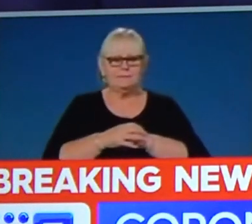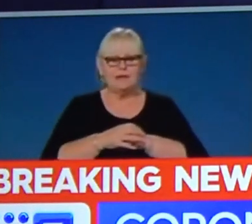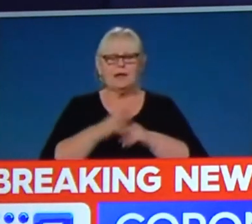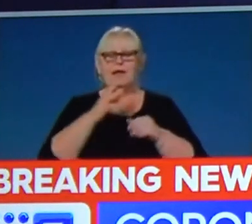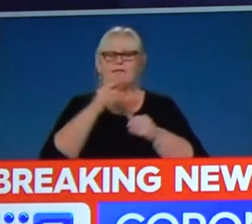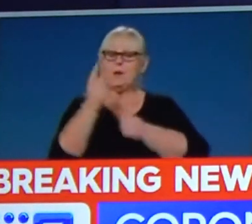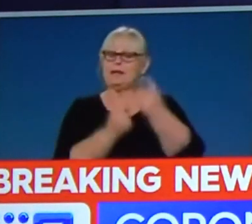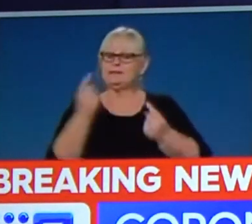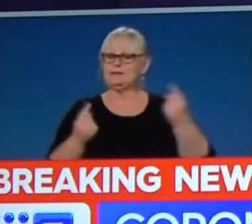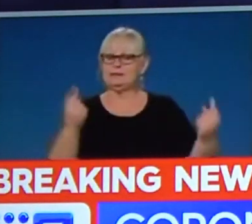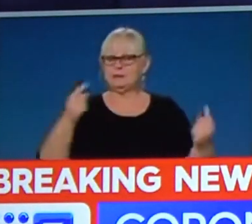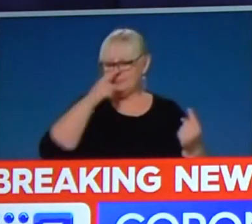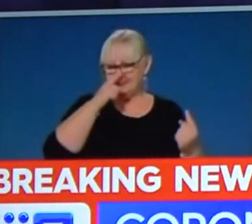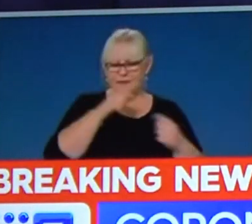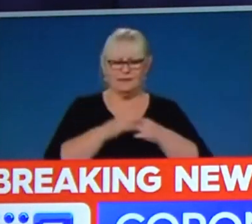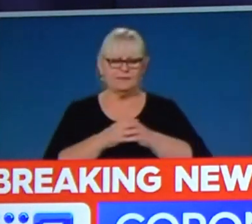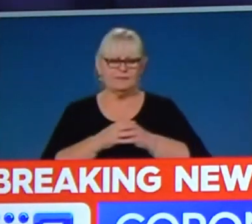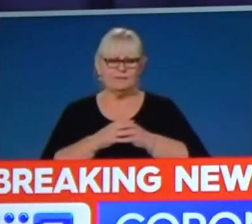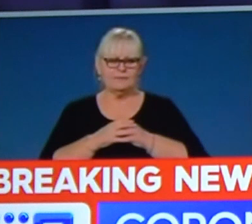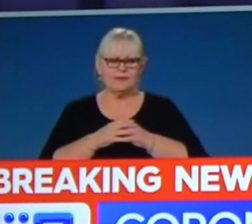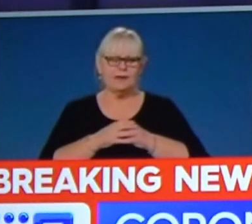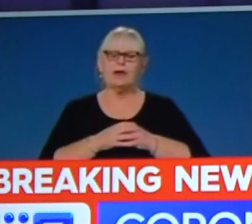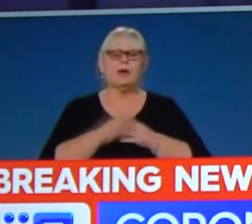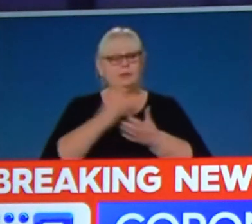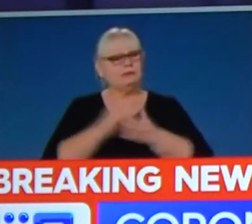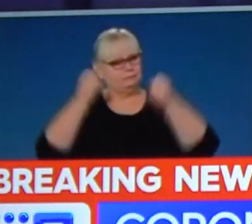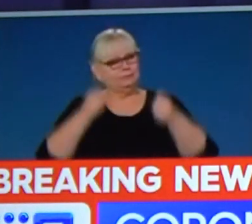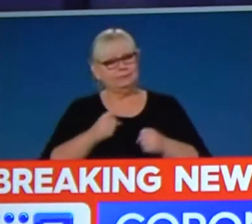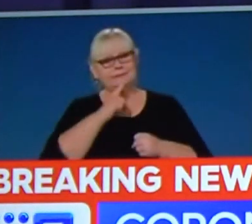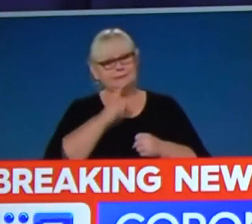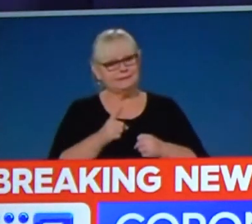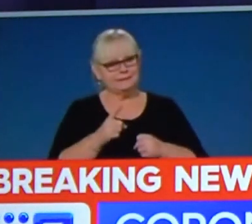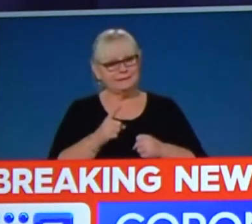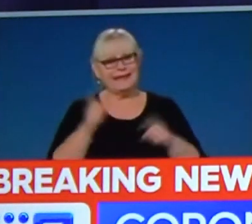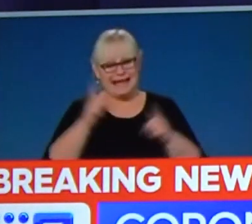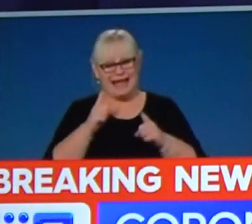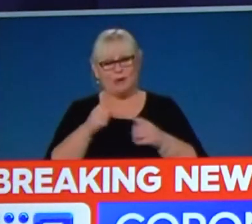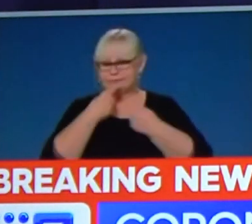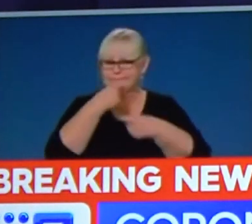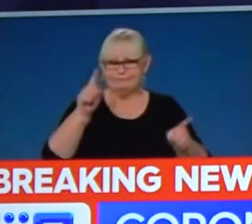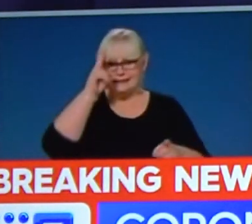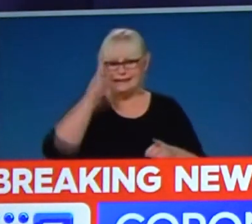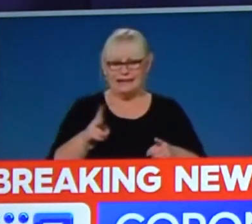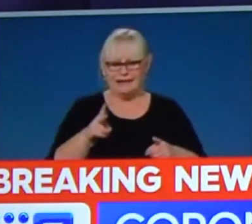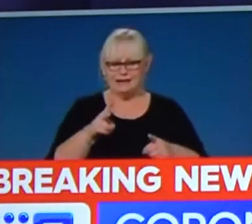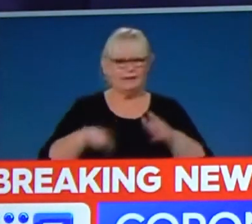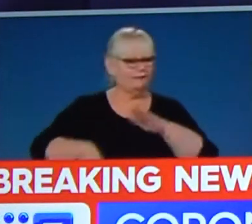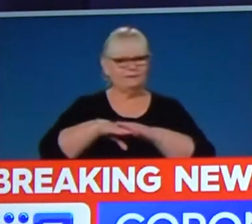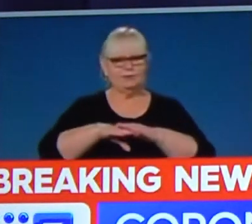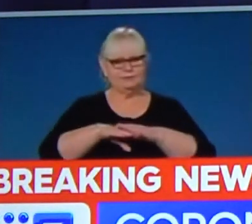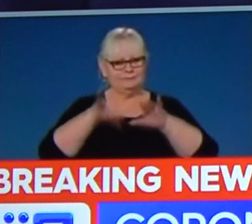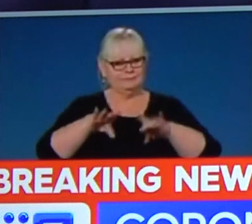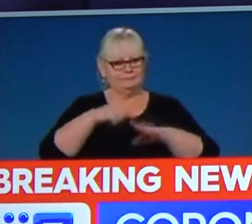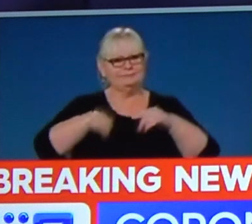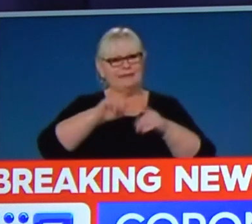For individuals, the strong advice that we are endorsing again today as a National Cabinet,